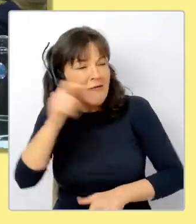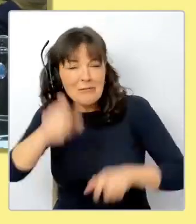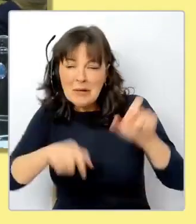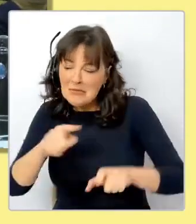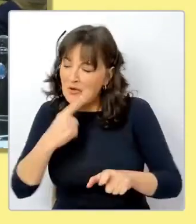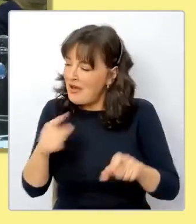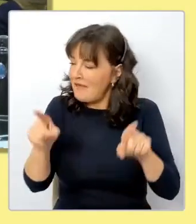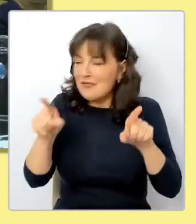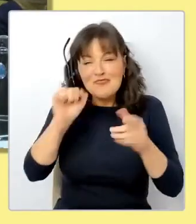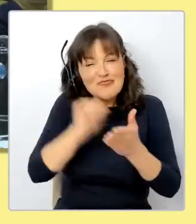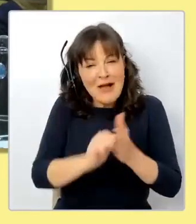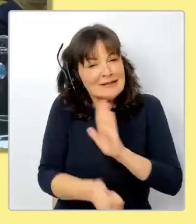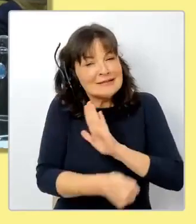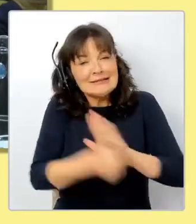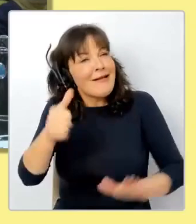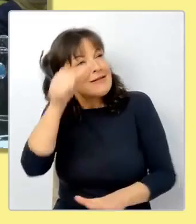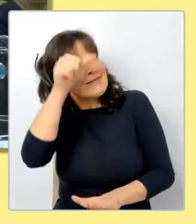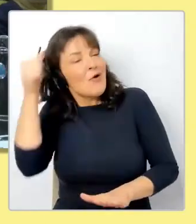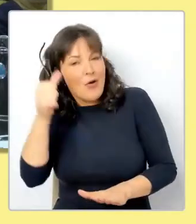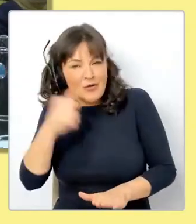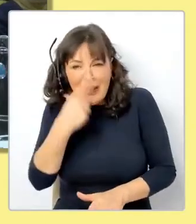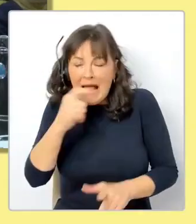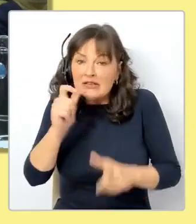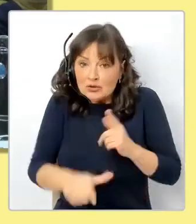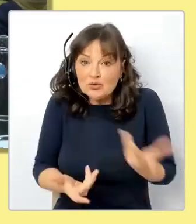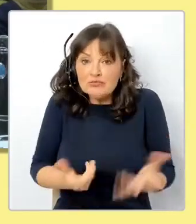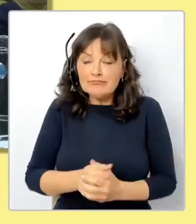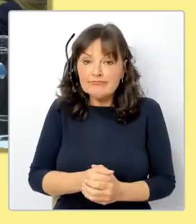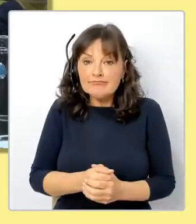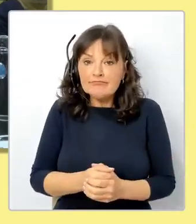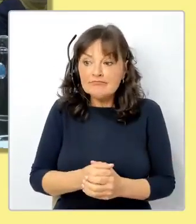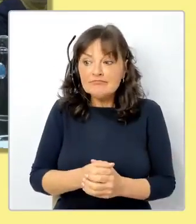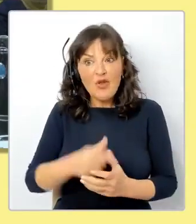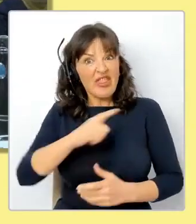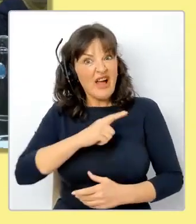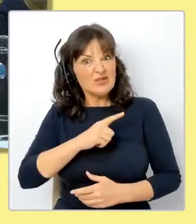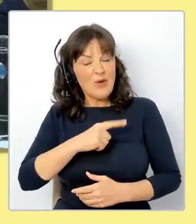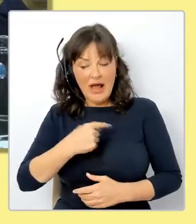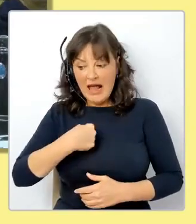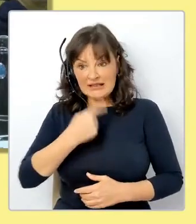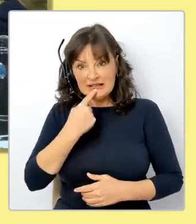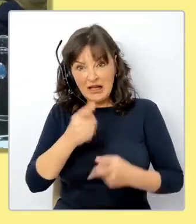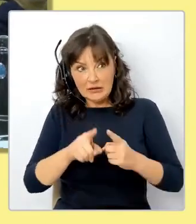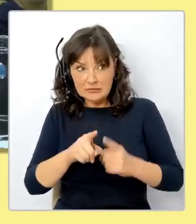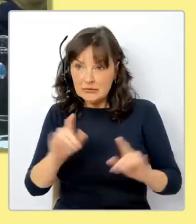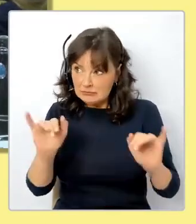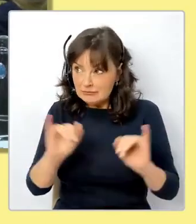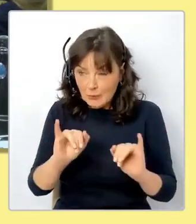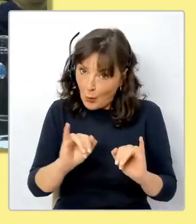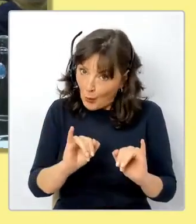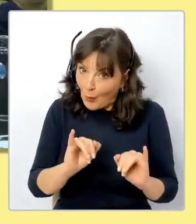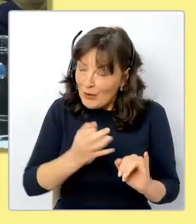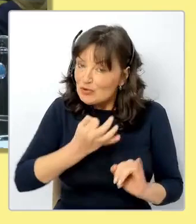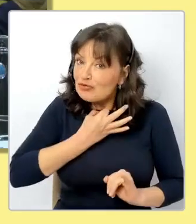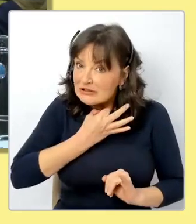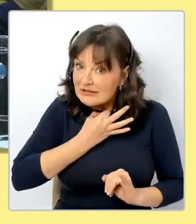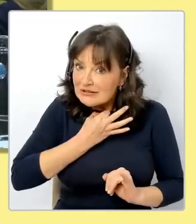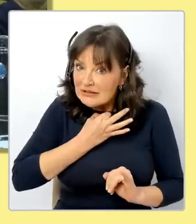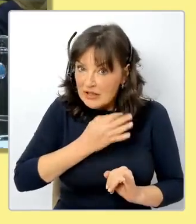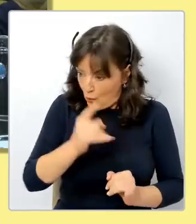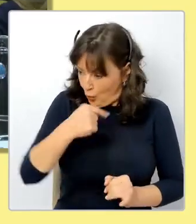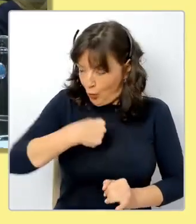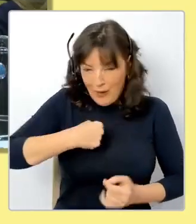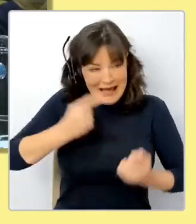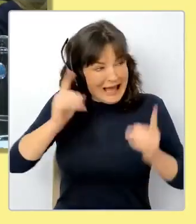And so for me, it comes back to some of my opening remarks, which is the stakes are high. It's about